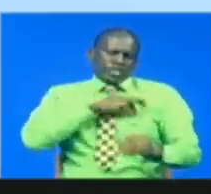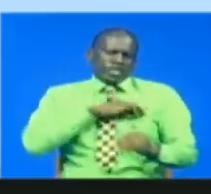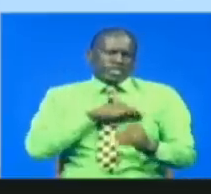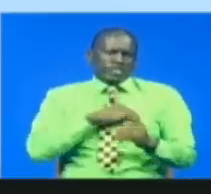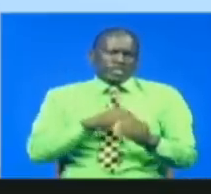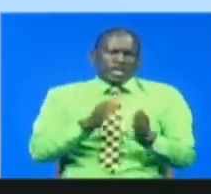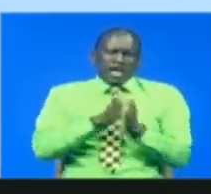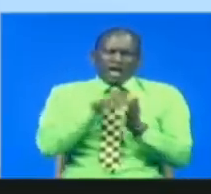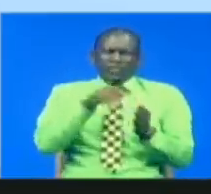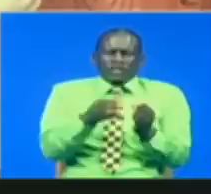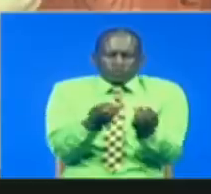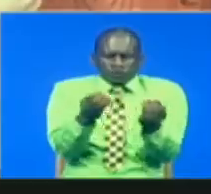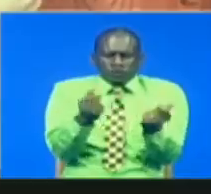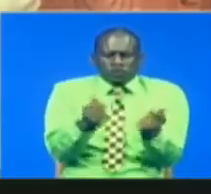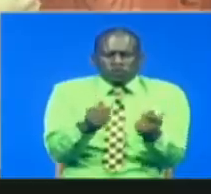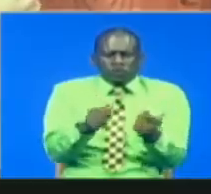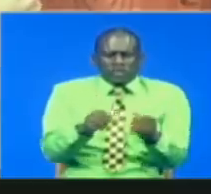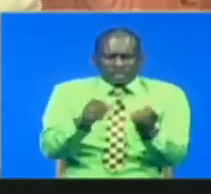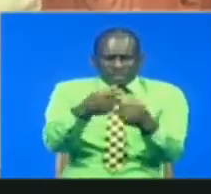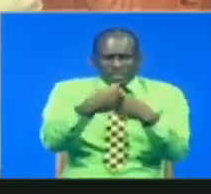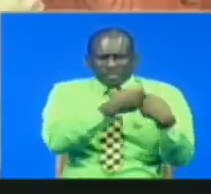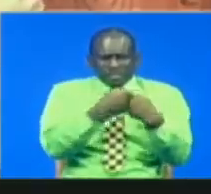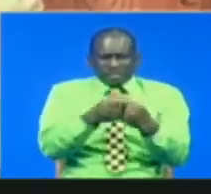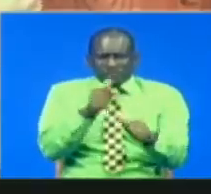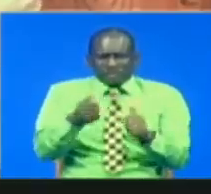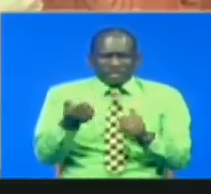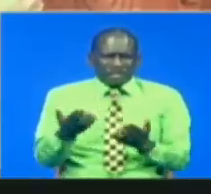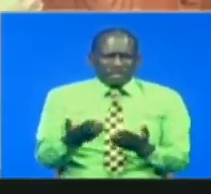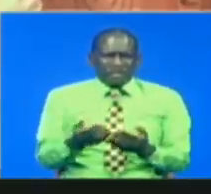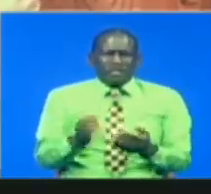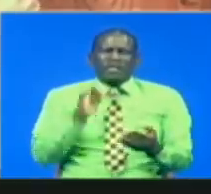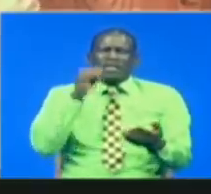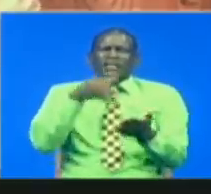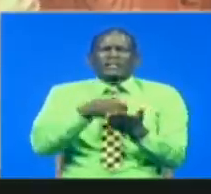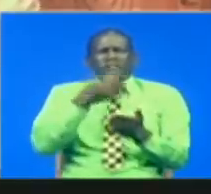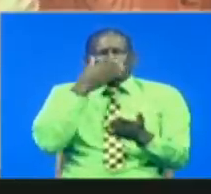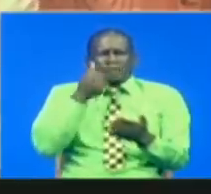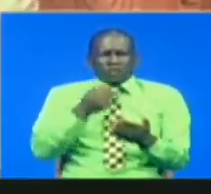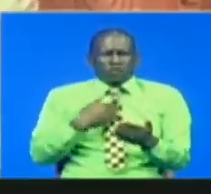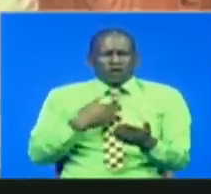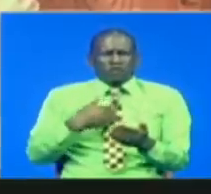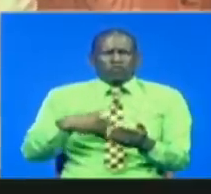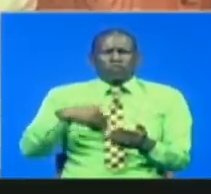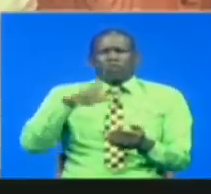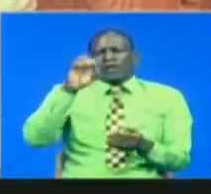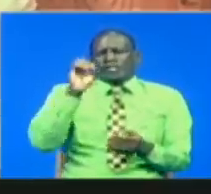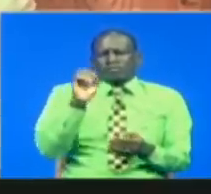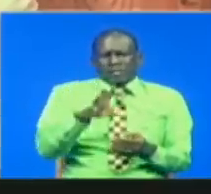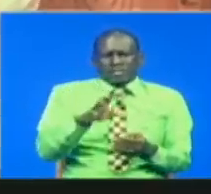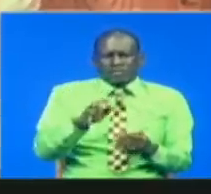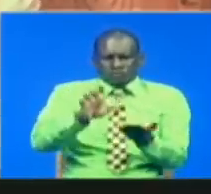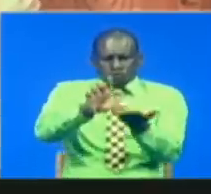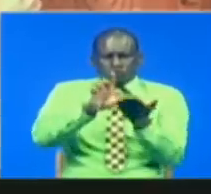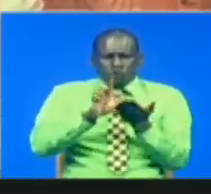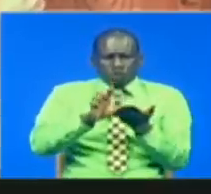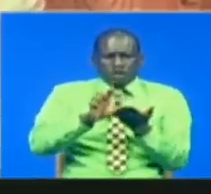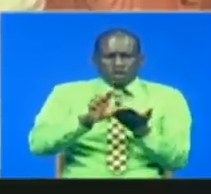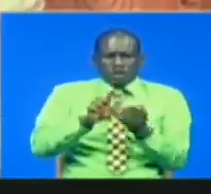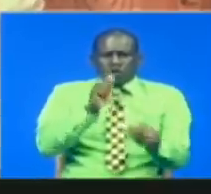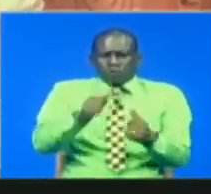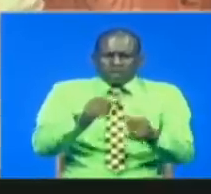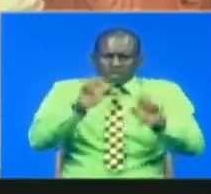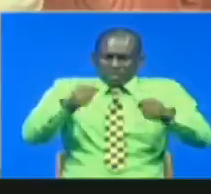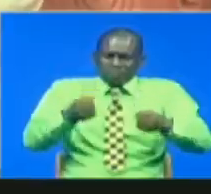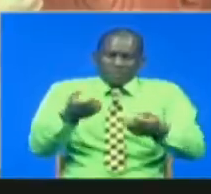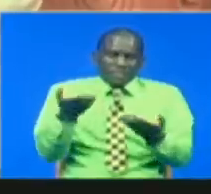the existing challenge. Is it better to have slightly more expensive credit that's available, or